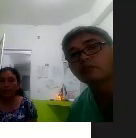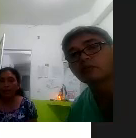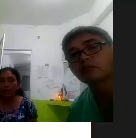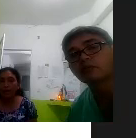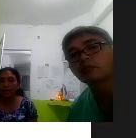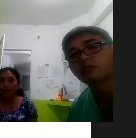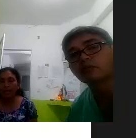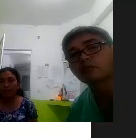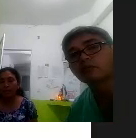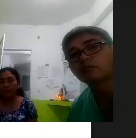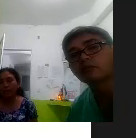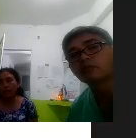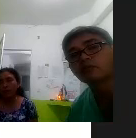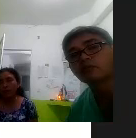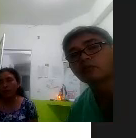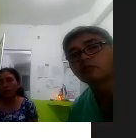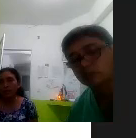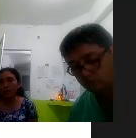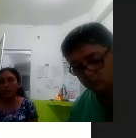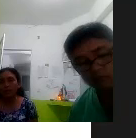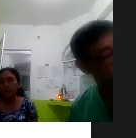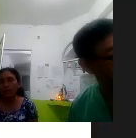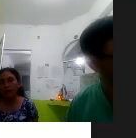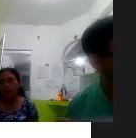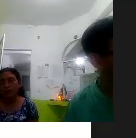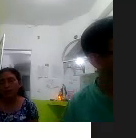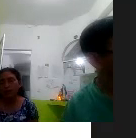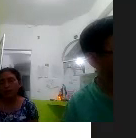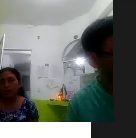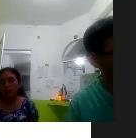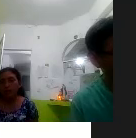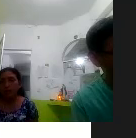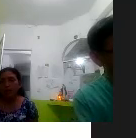Y cada mes ir a la casa, pero